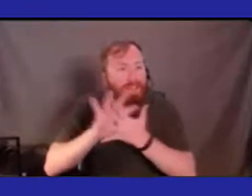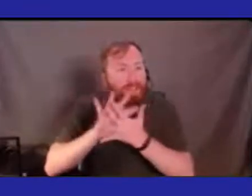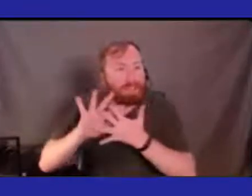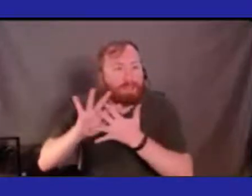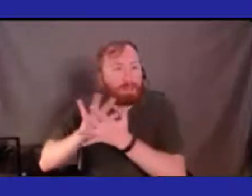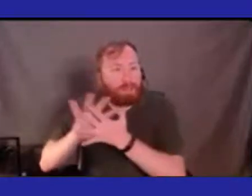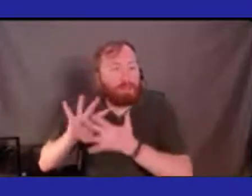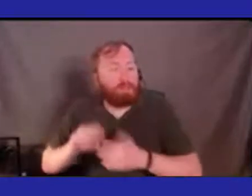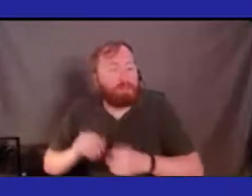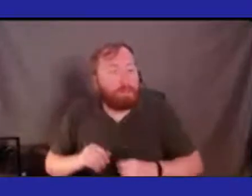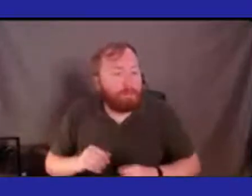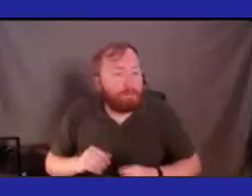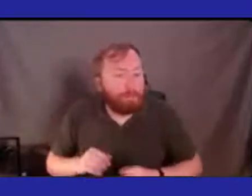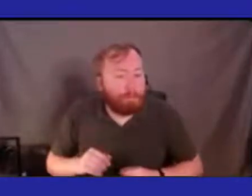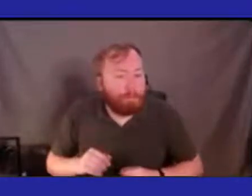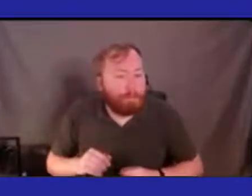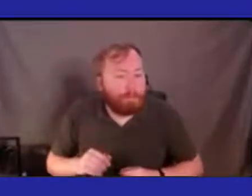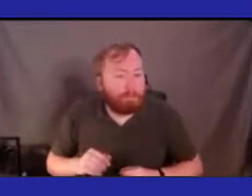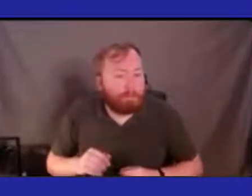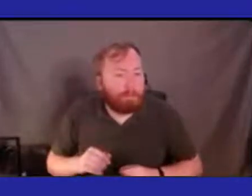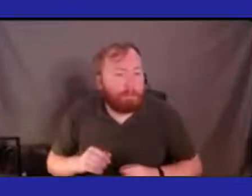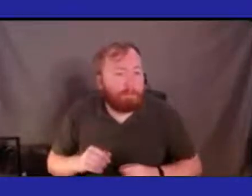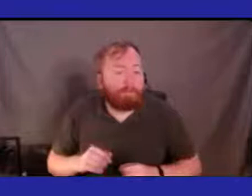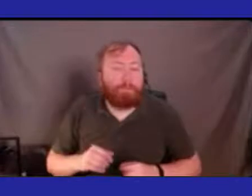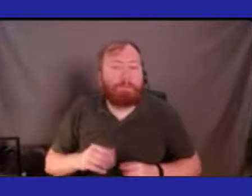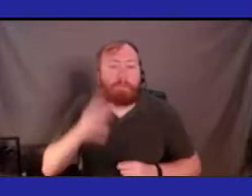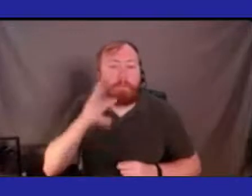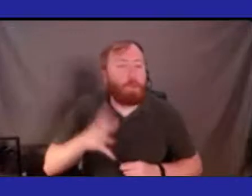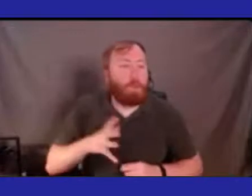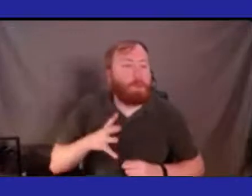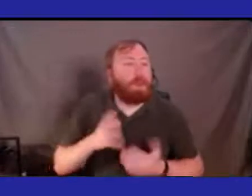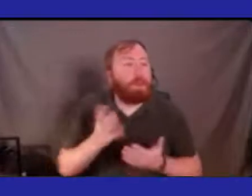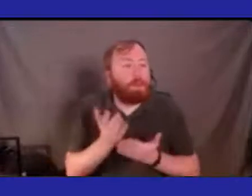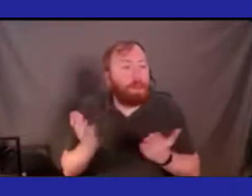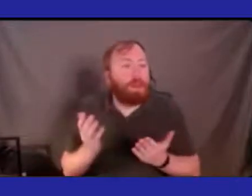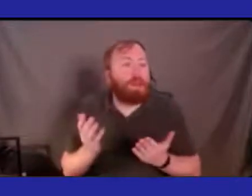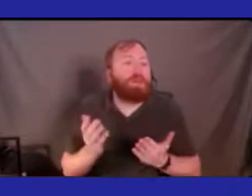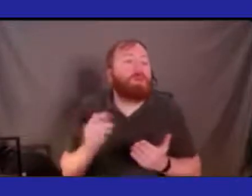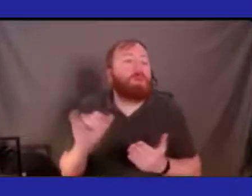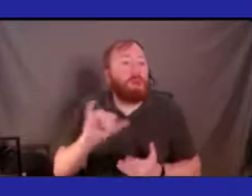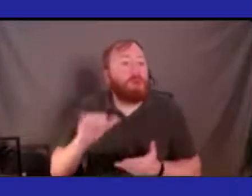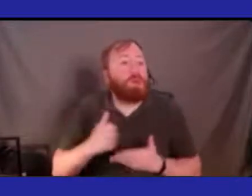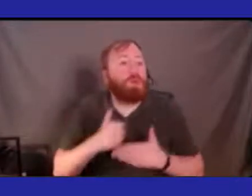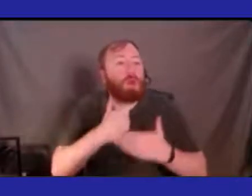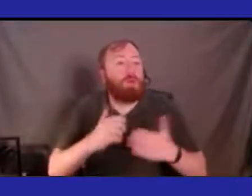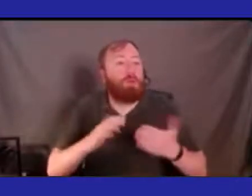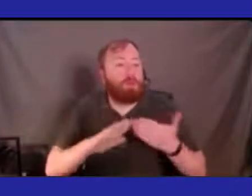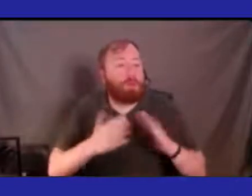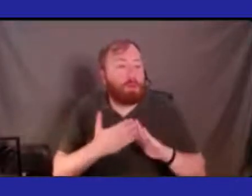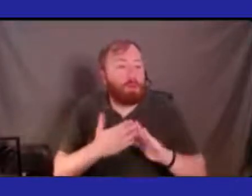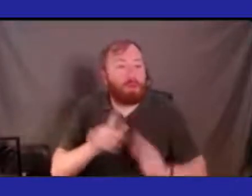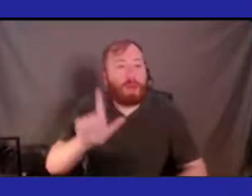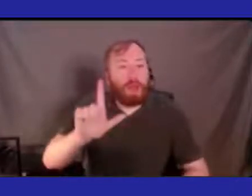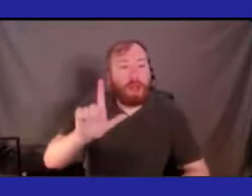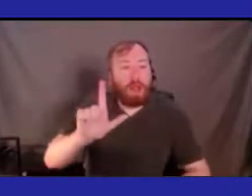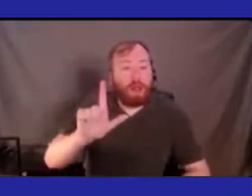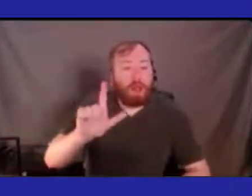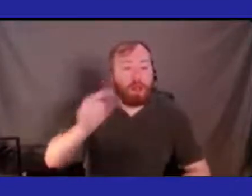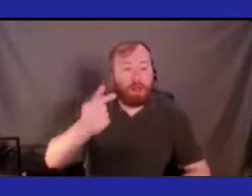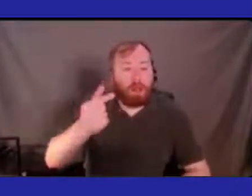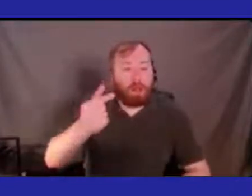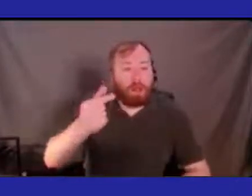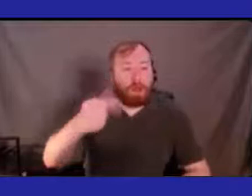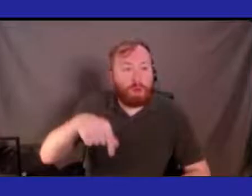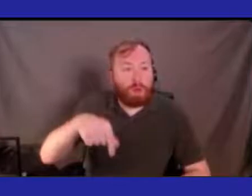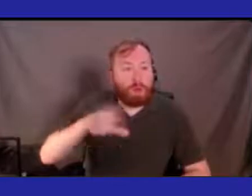late sizes, feminine products, which also helped the community. LQBT